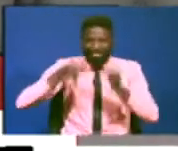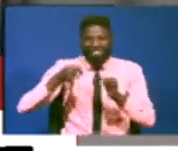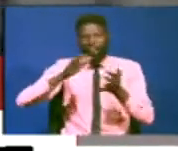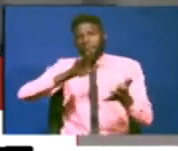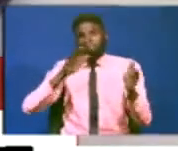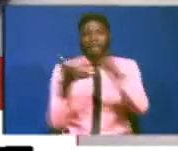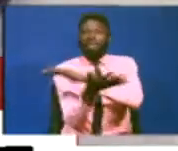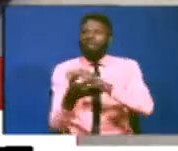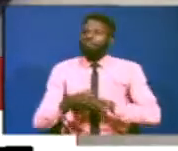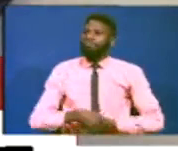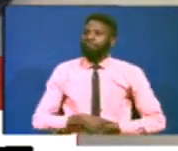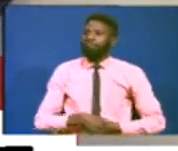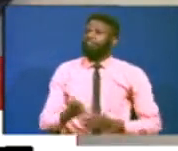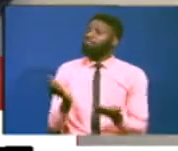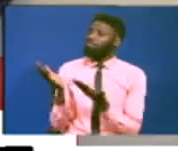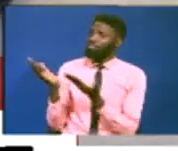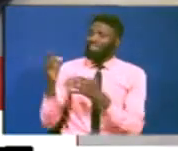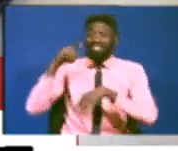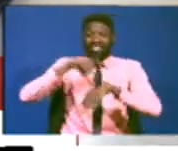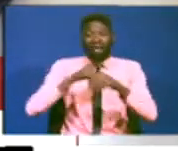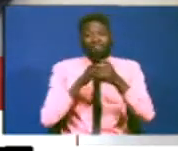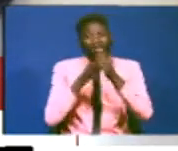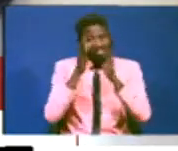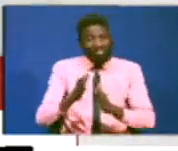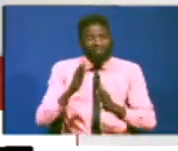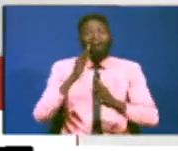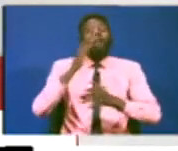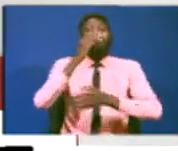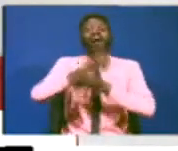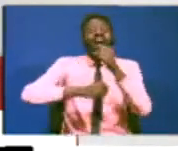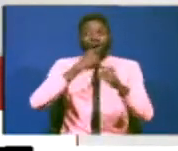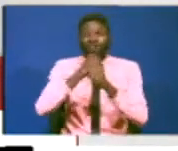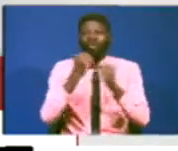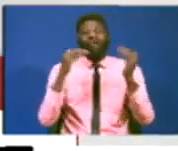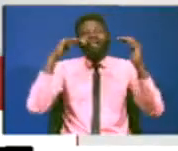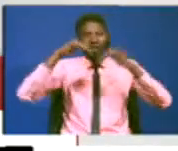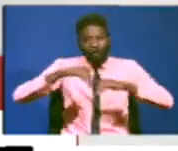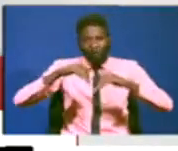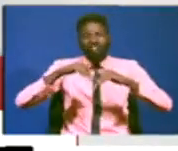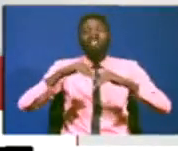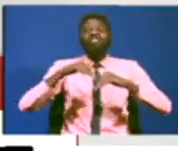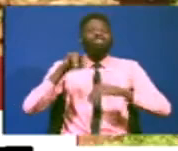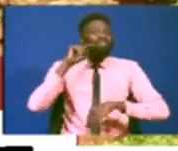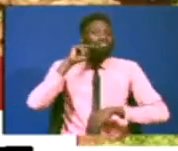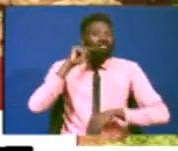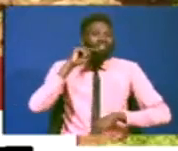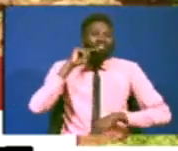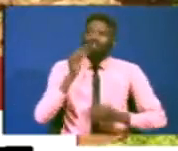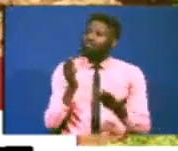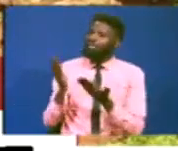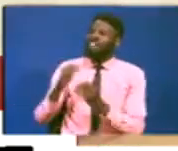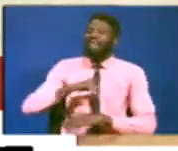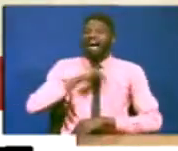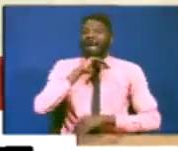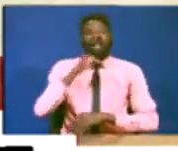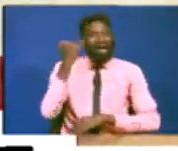During the leadership annual conference and awards in Abuja, Nigeria, Azimio la Umoja leader Raila Odinga proposed that